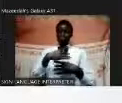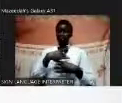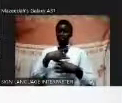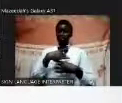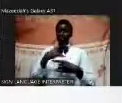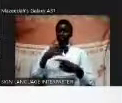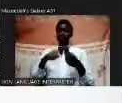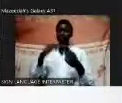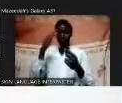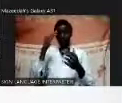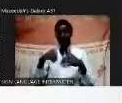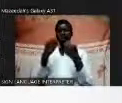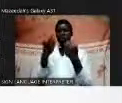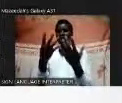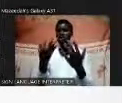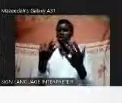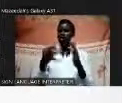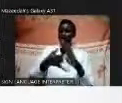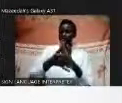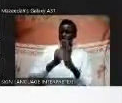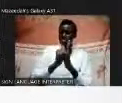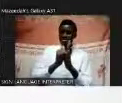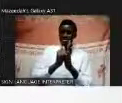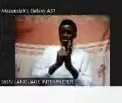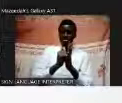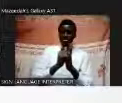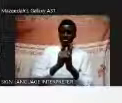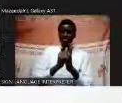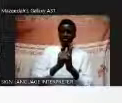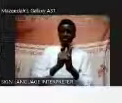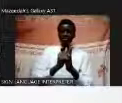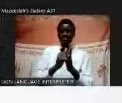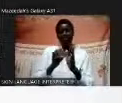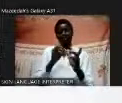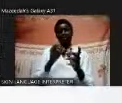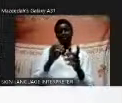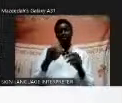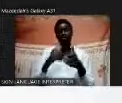of these do the audience recognize.